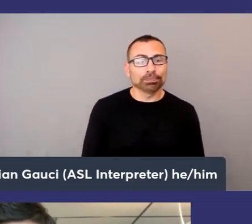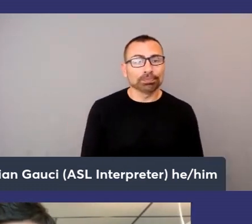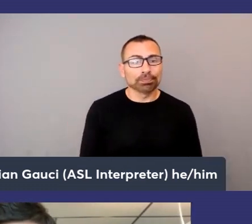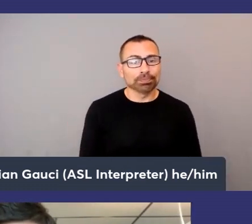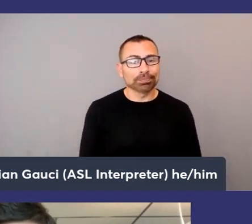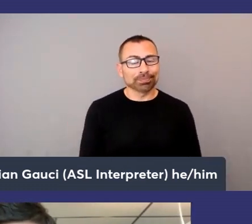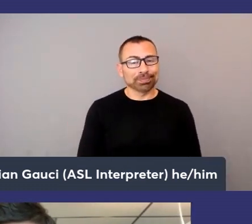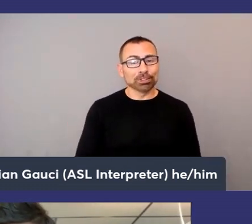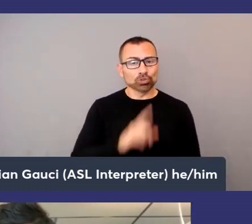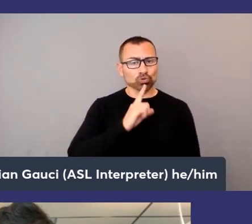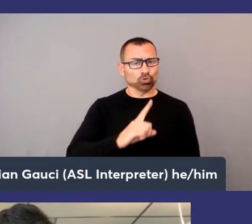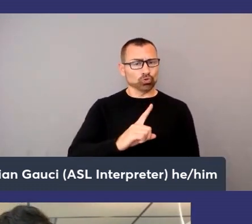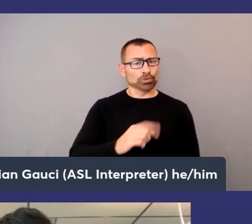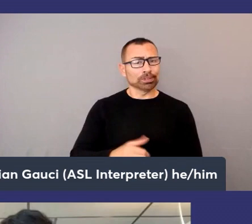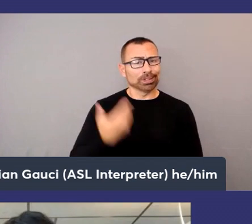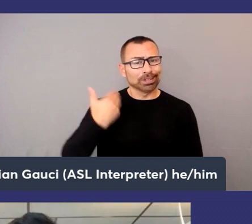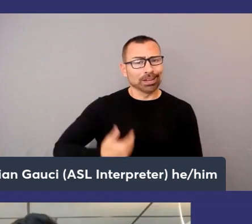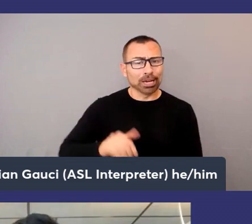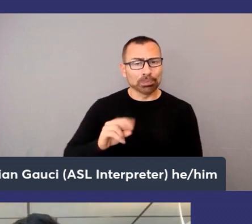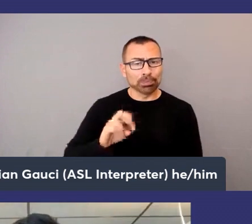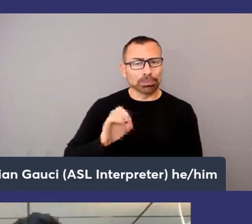Yeah, sure. Sounds good. Yeah, my name's David.